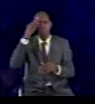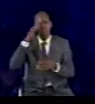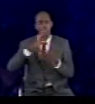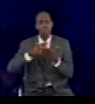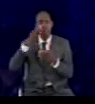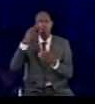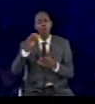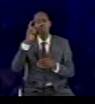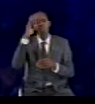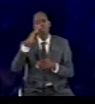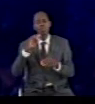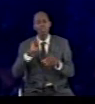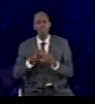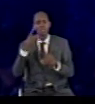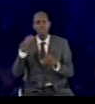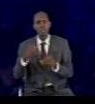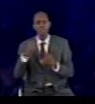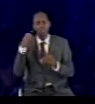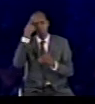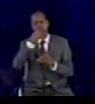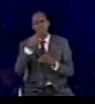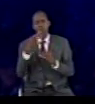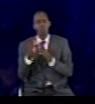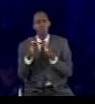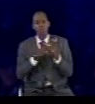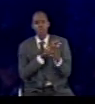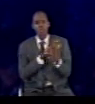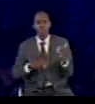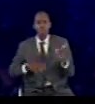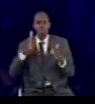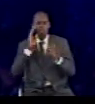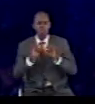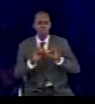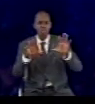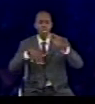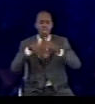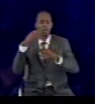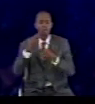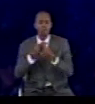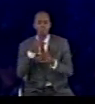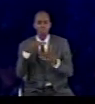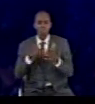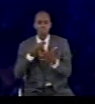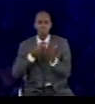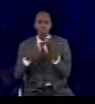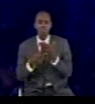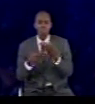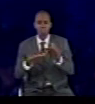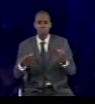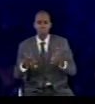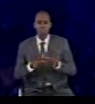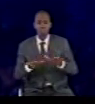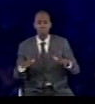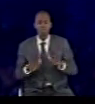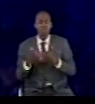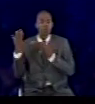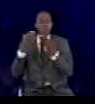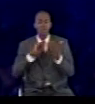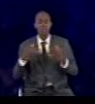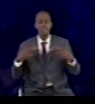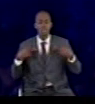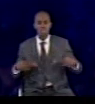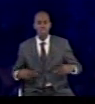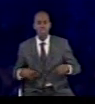the face of jesus christ will shine out from this crusade ground bringing health and healing and